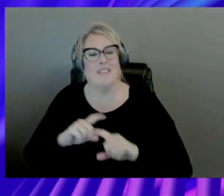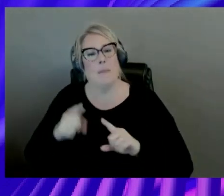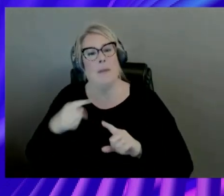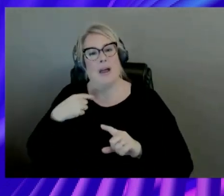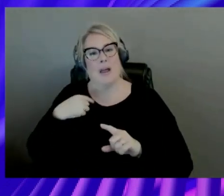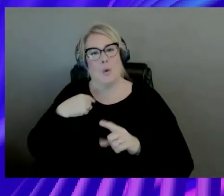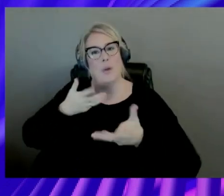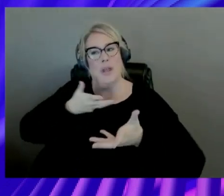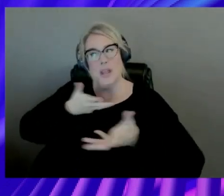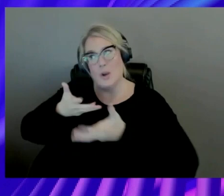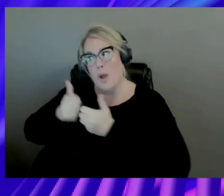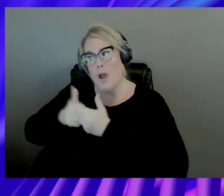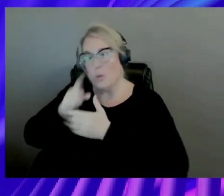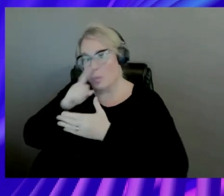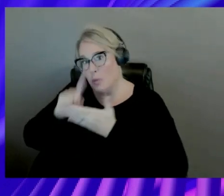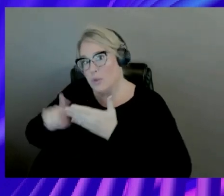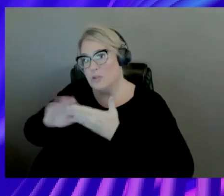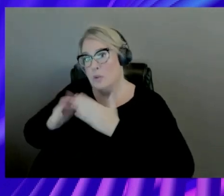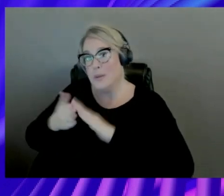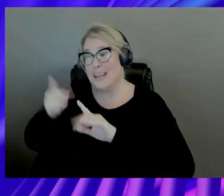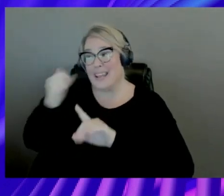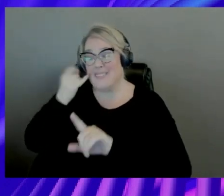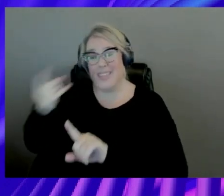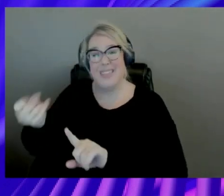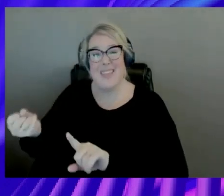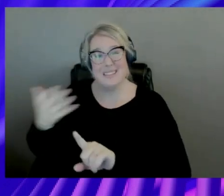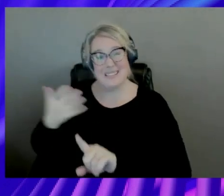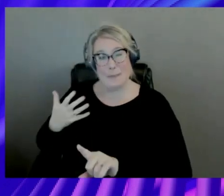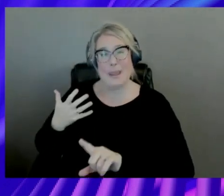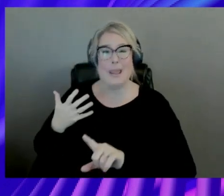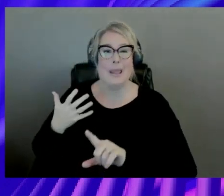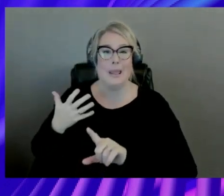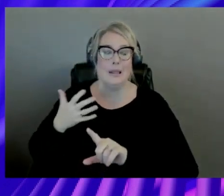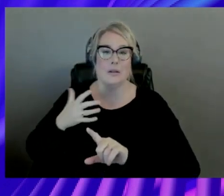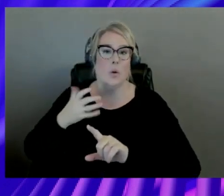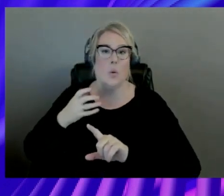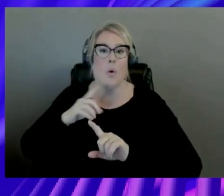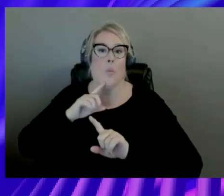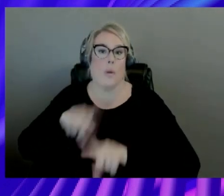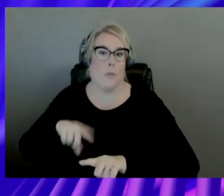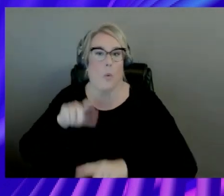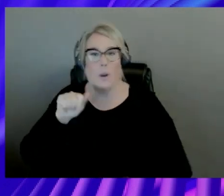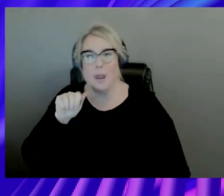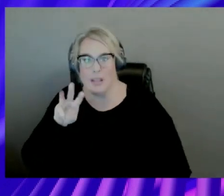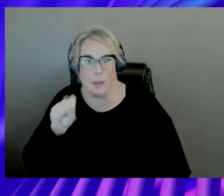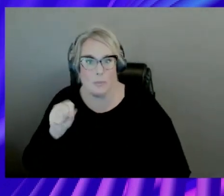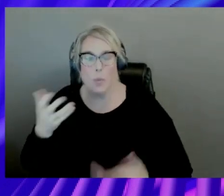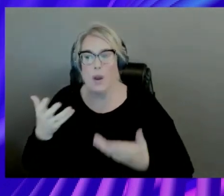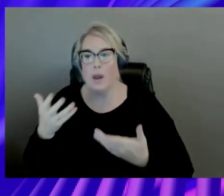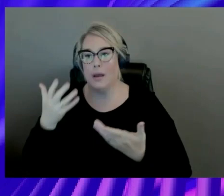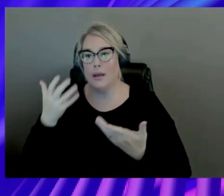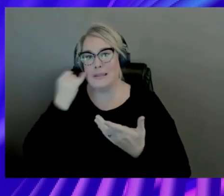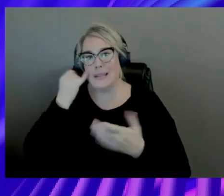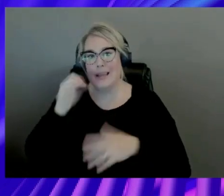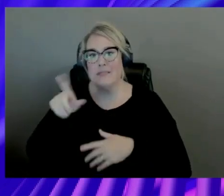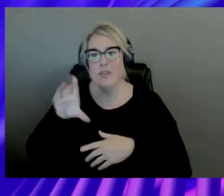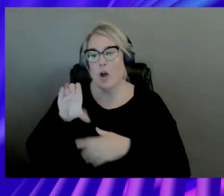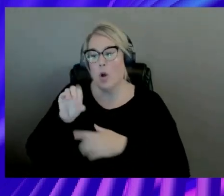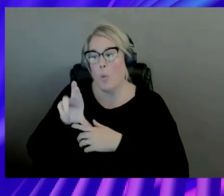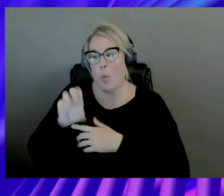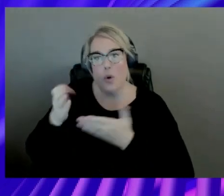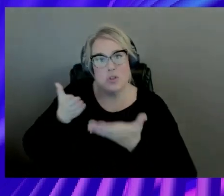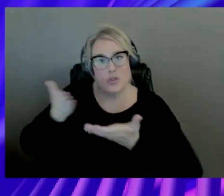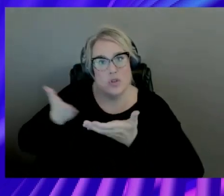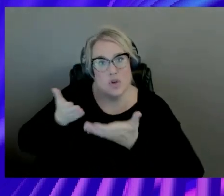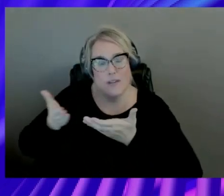community, when they submit a report to AWS, say there's a core service and